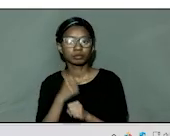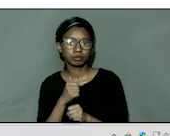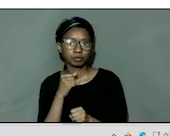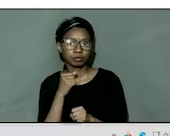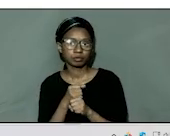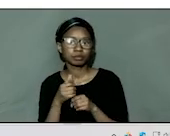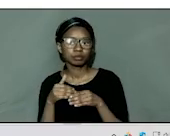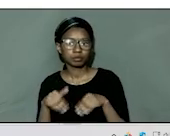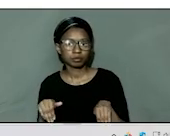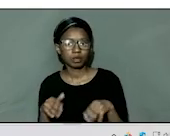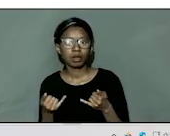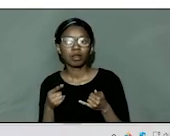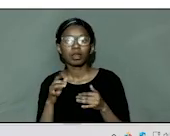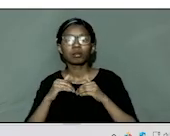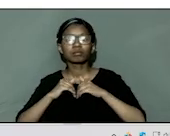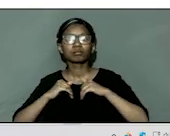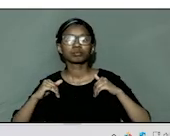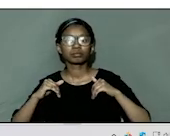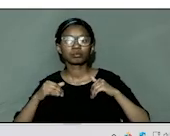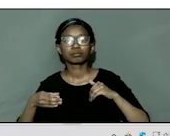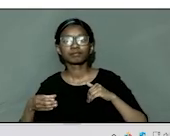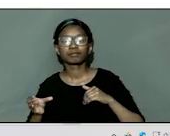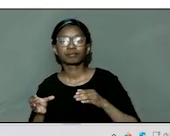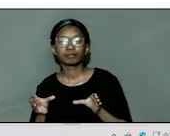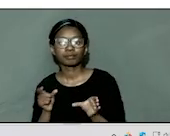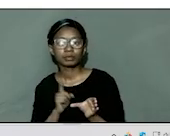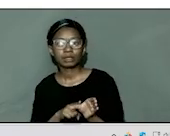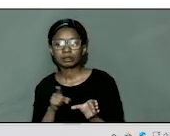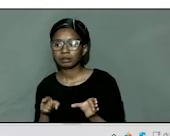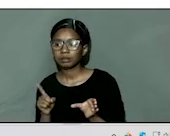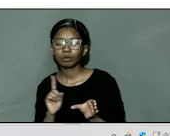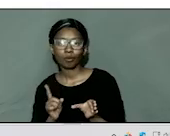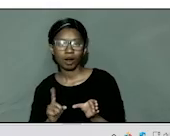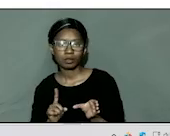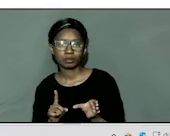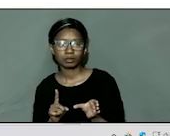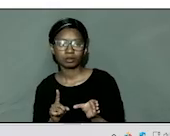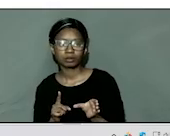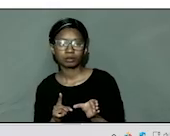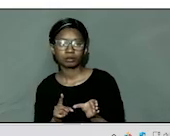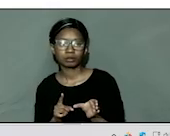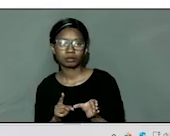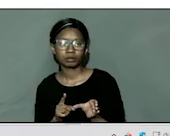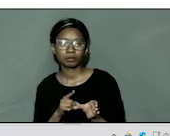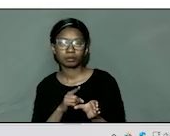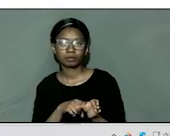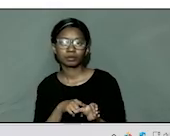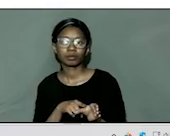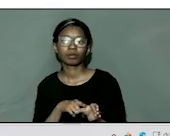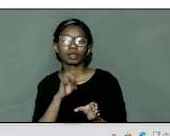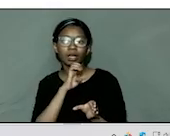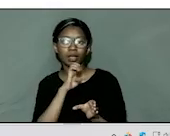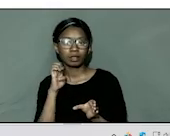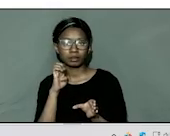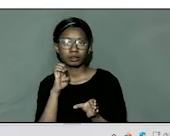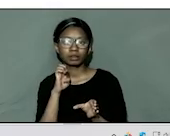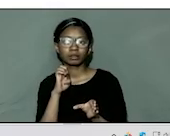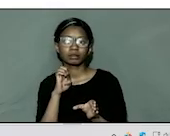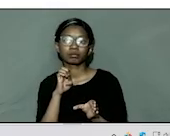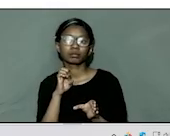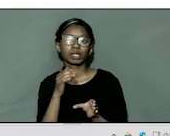two populations. What are those two populations? East coast of Africa as well as